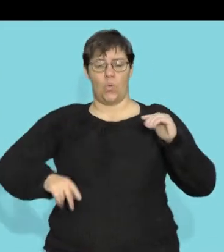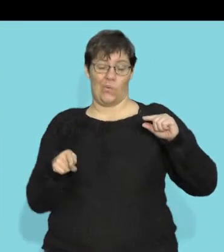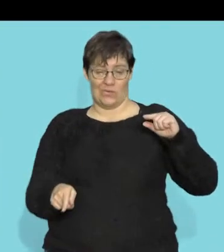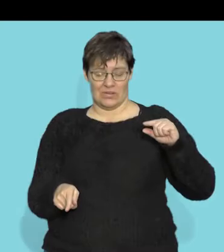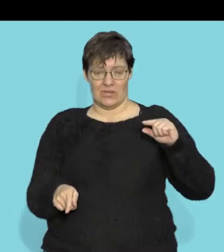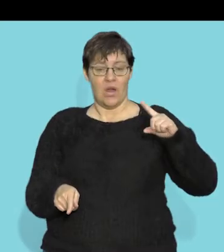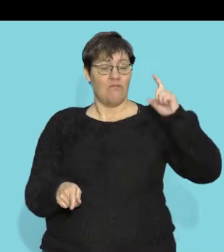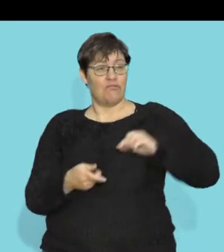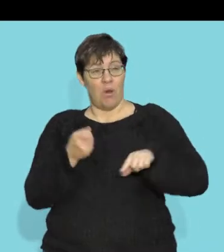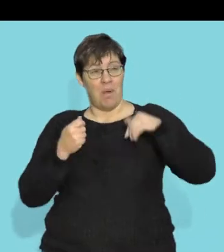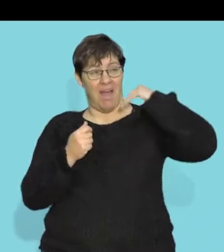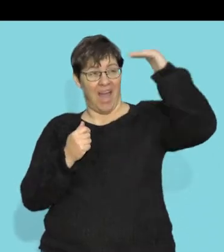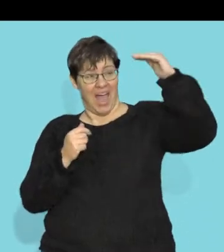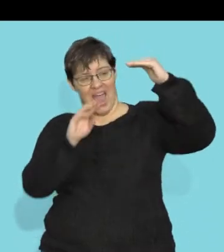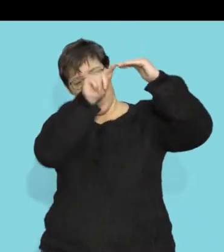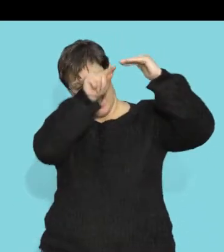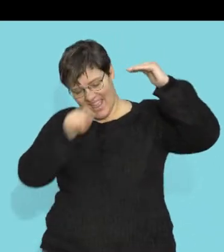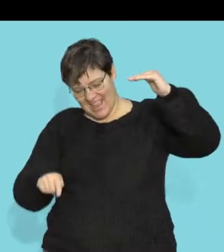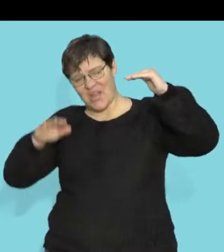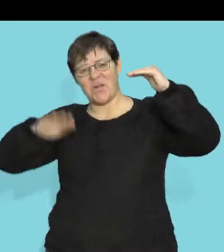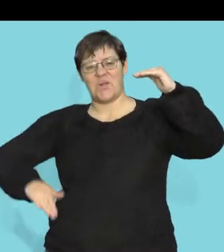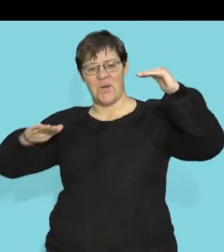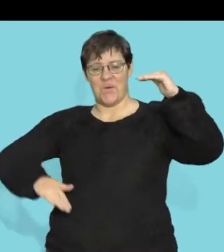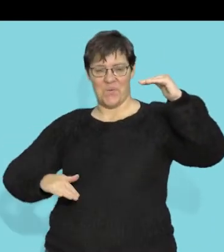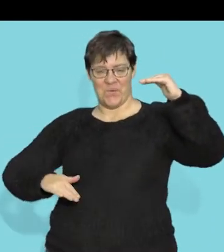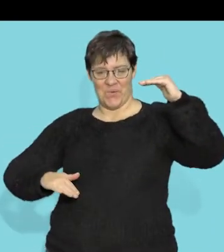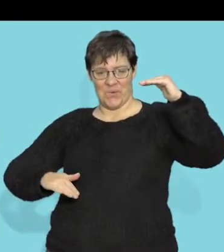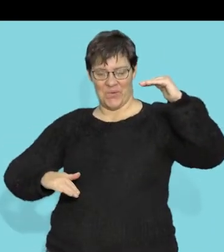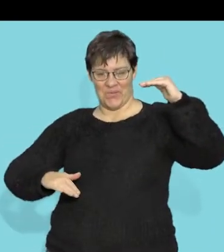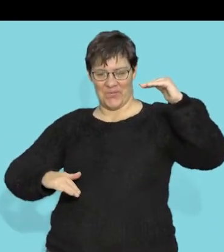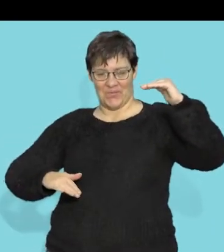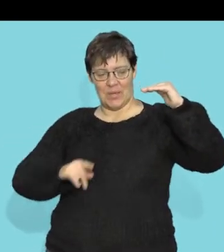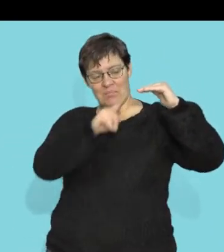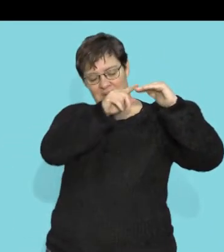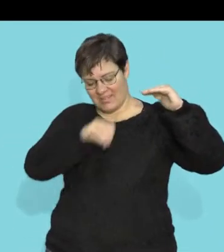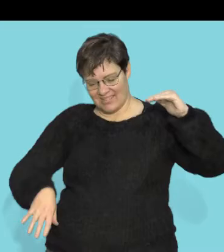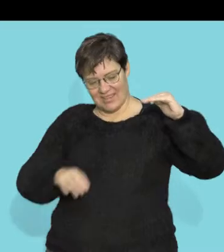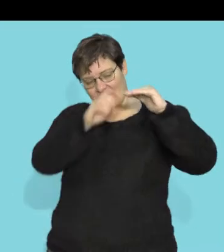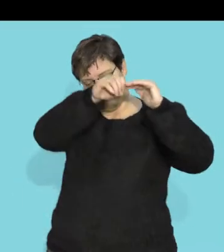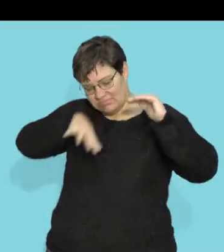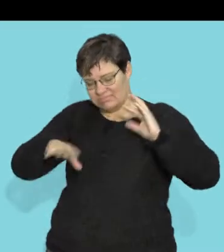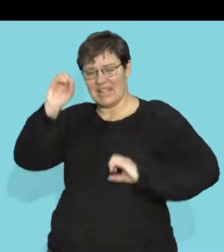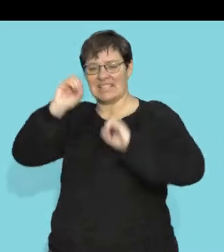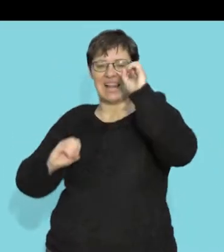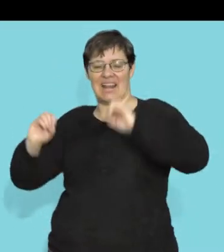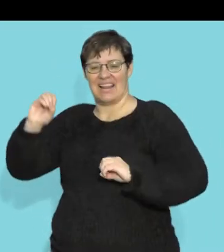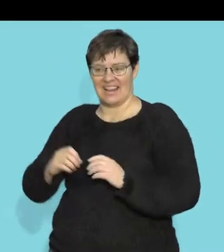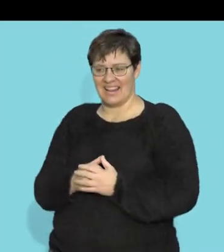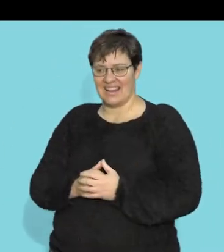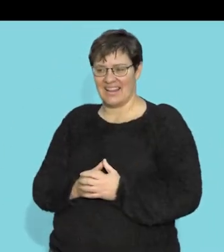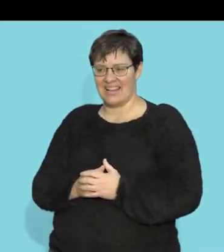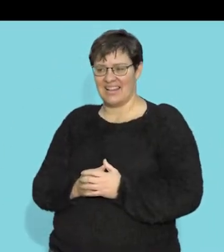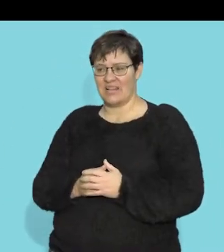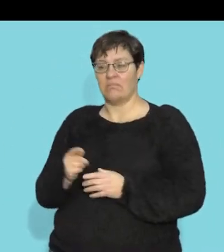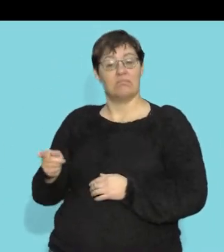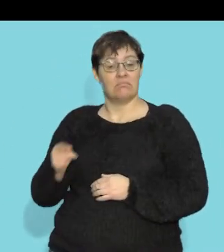I move from a high concentration to a low concentration, and I move into the cells. But have a look